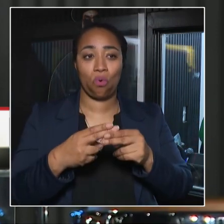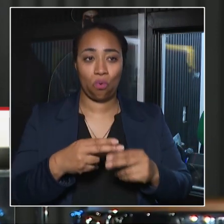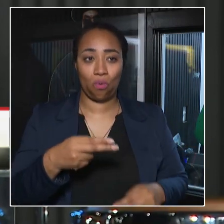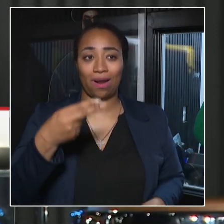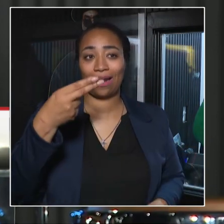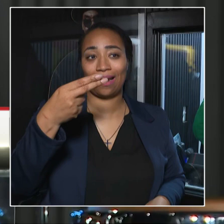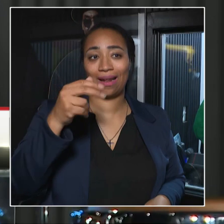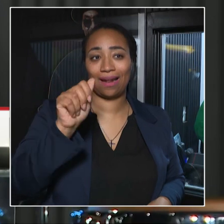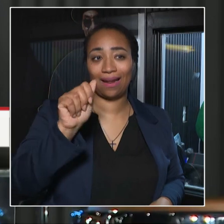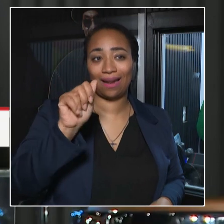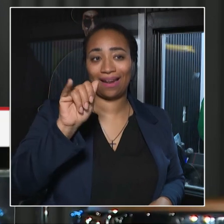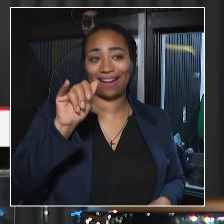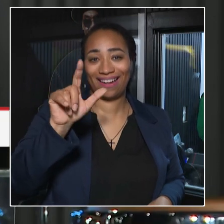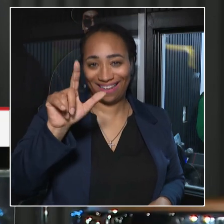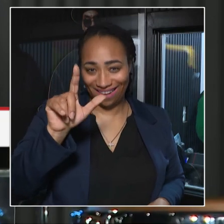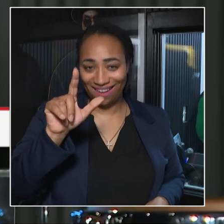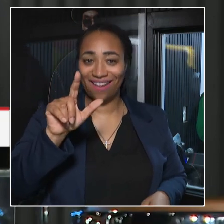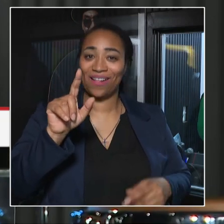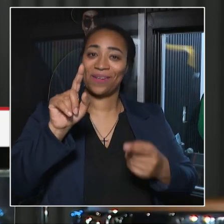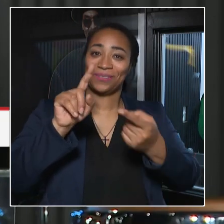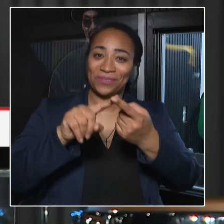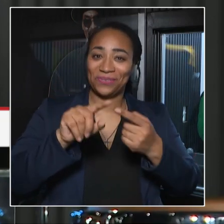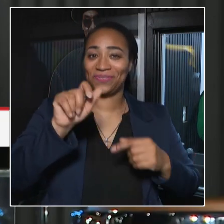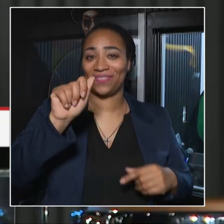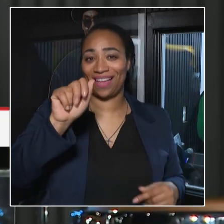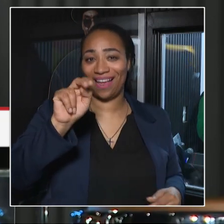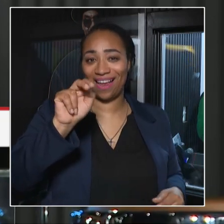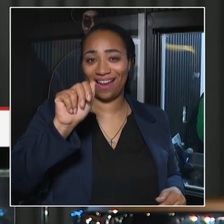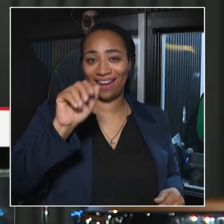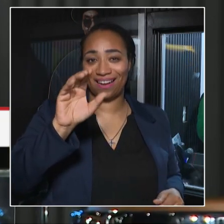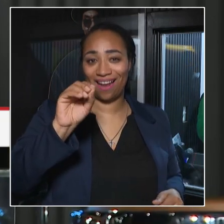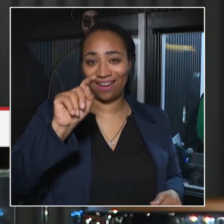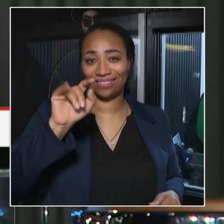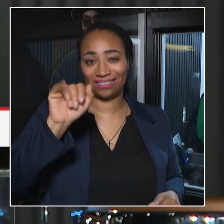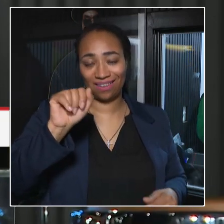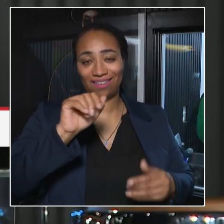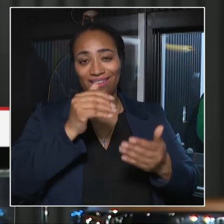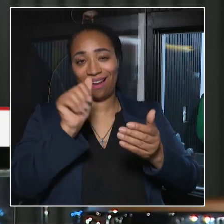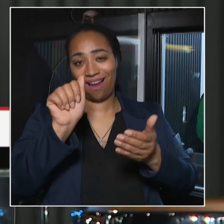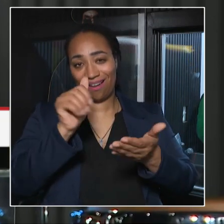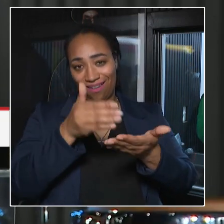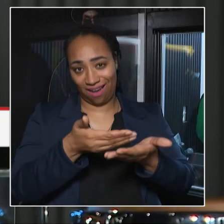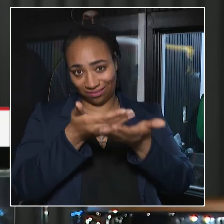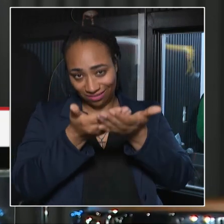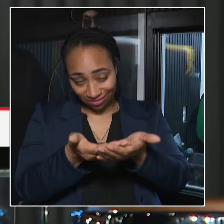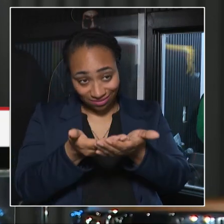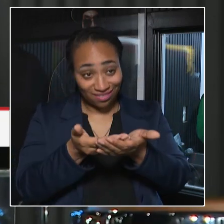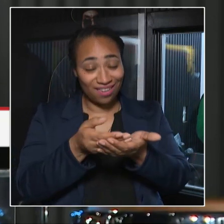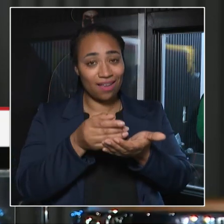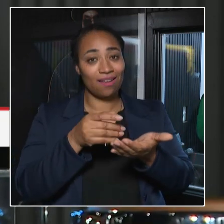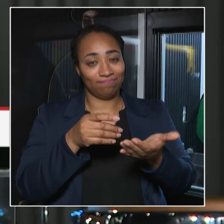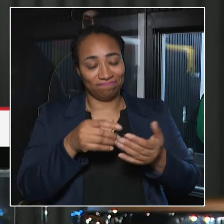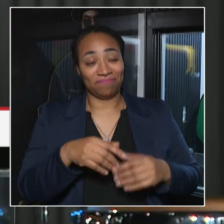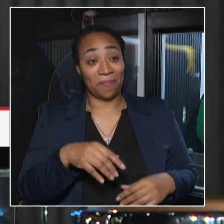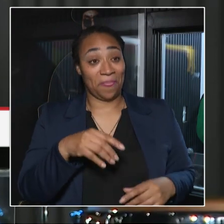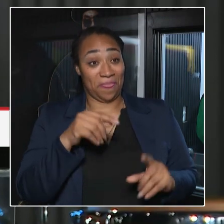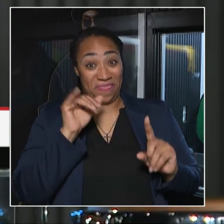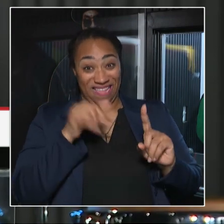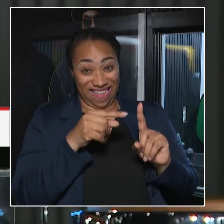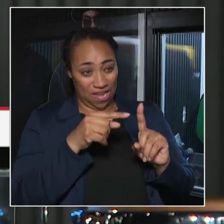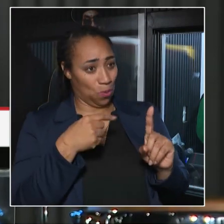And as he said, we are really celebrating the original people who settled.